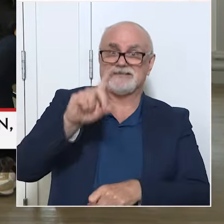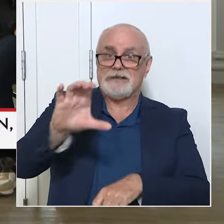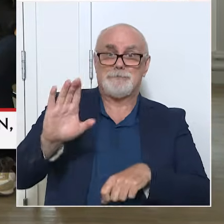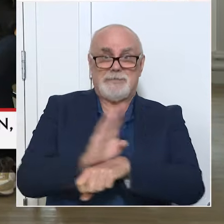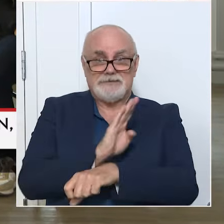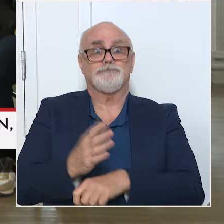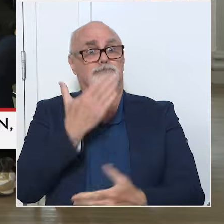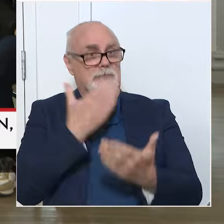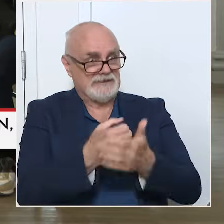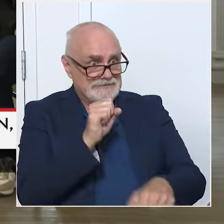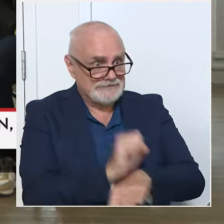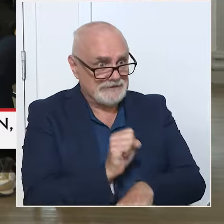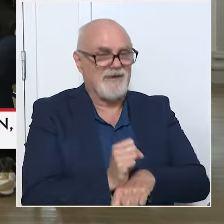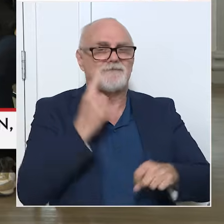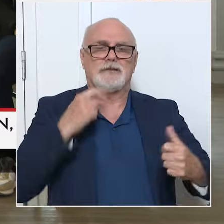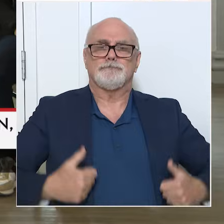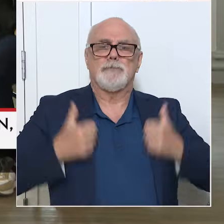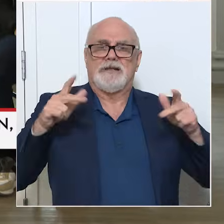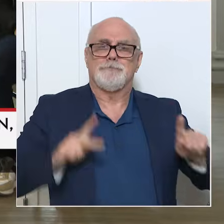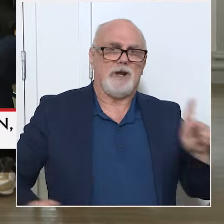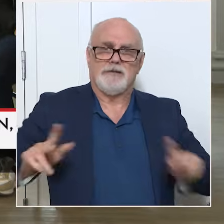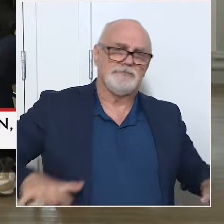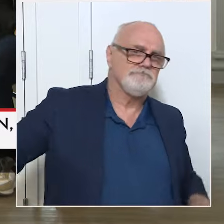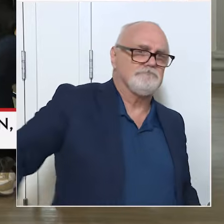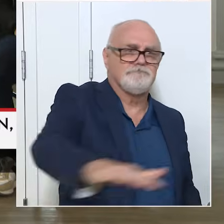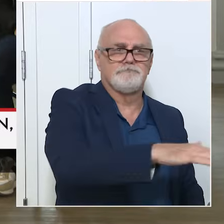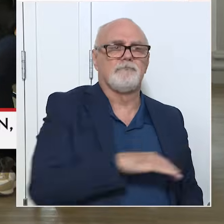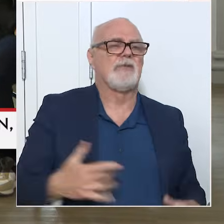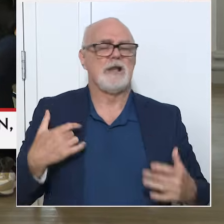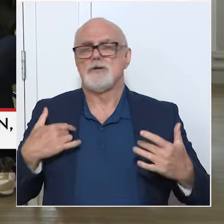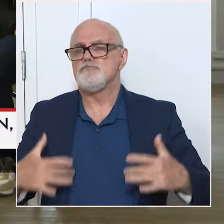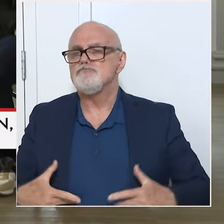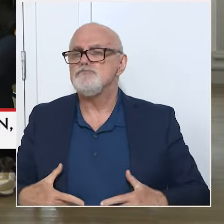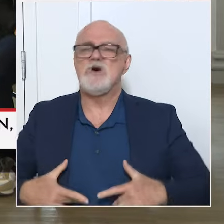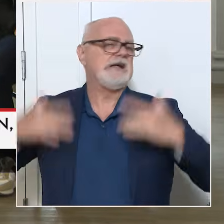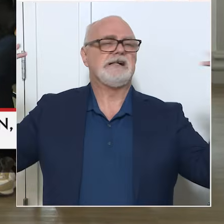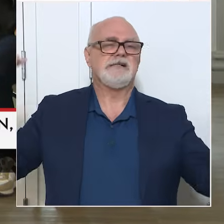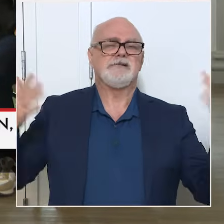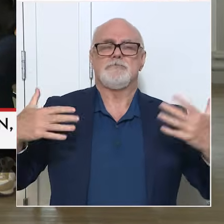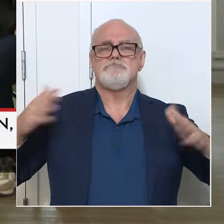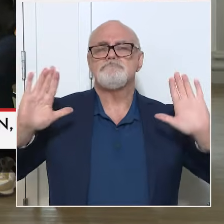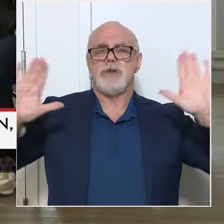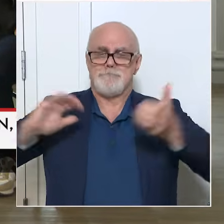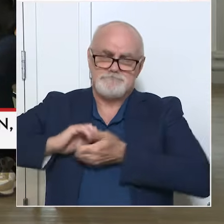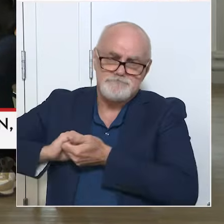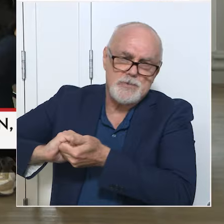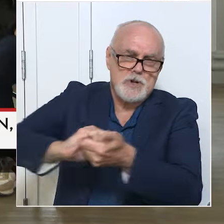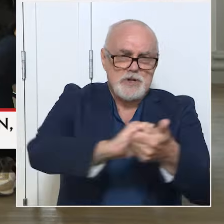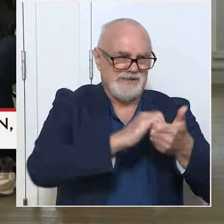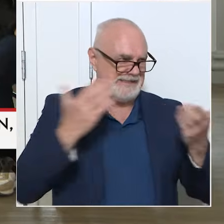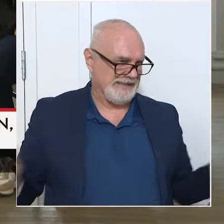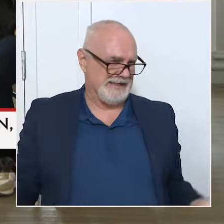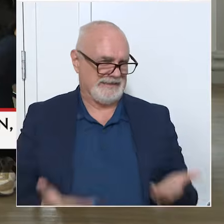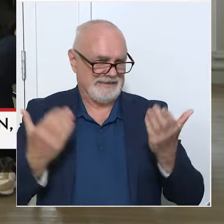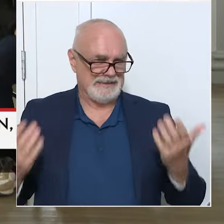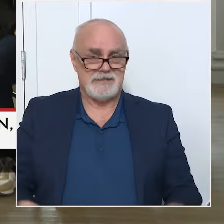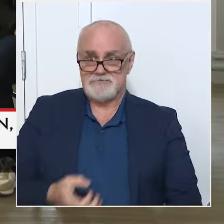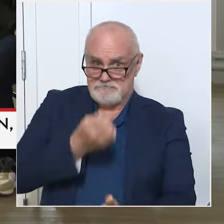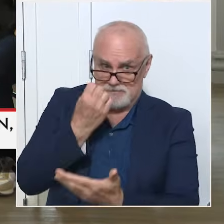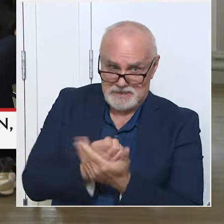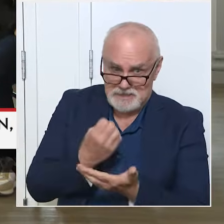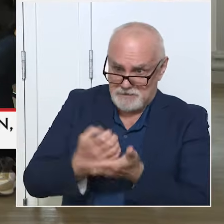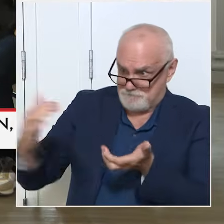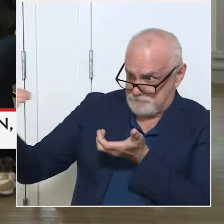DC residents. And we are just delighted to have great partners in this work in the economic